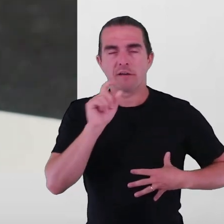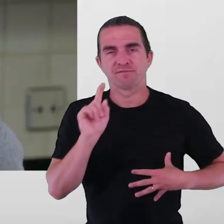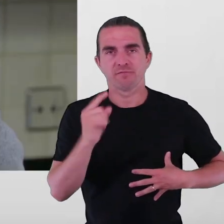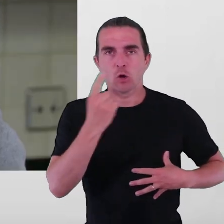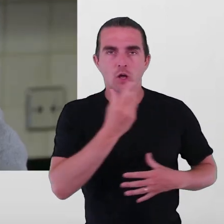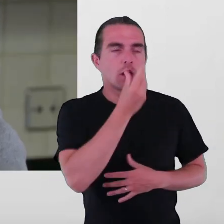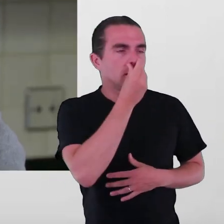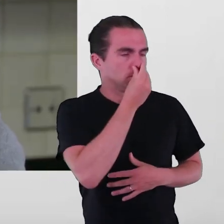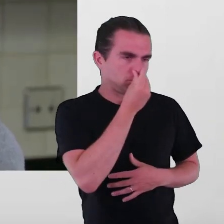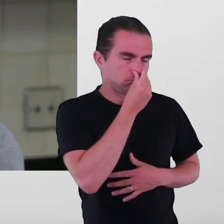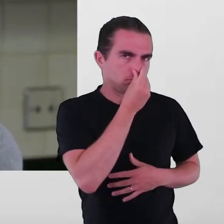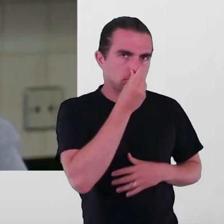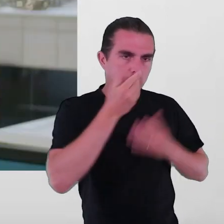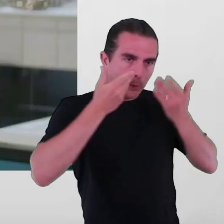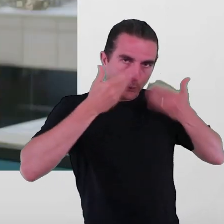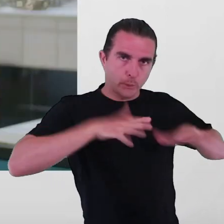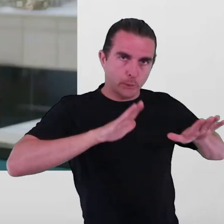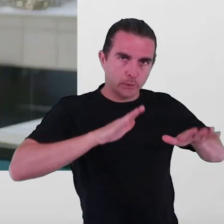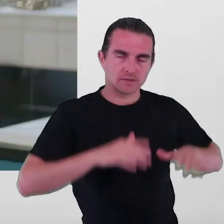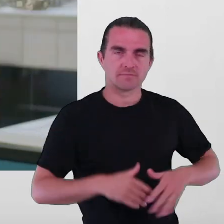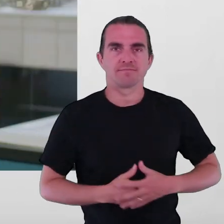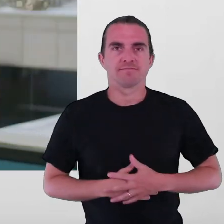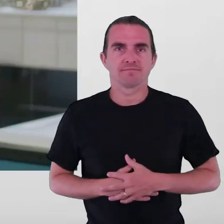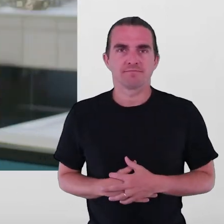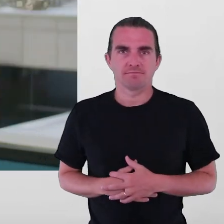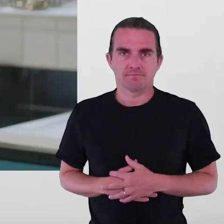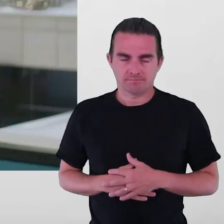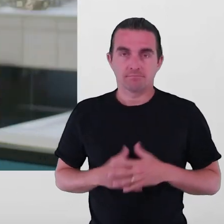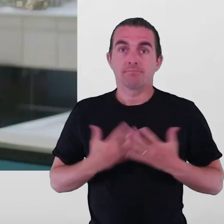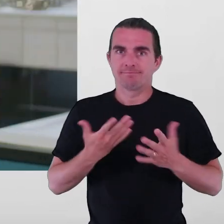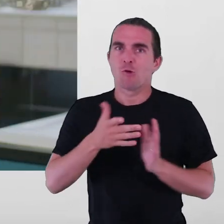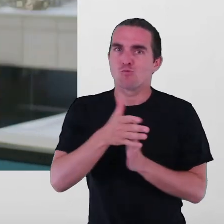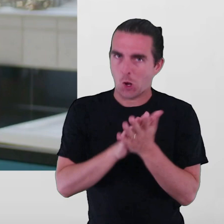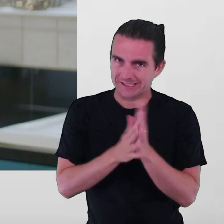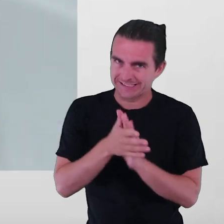take the sample, blow your nose.